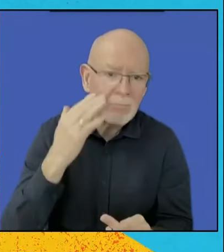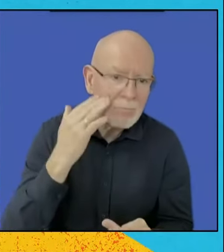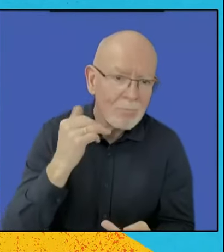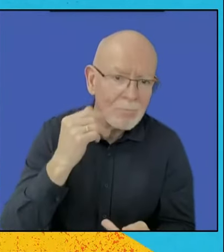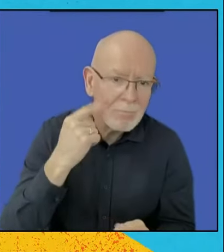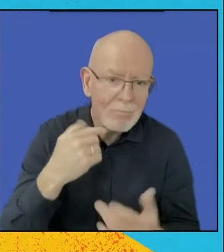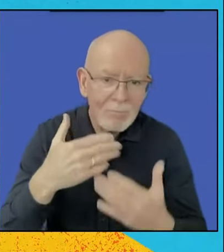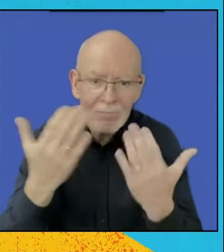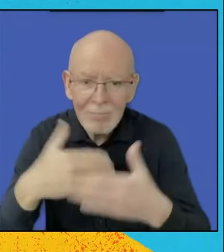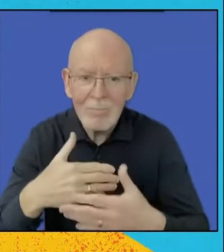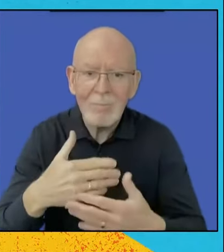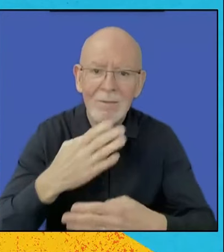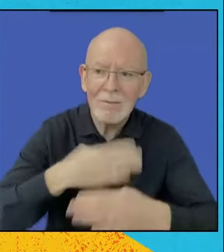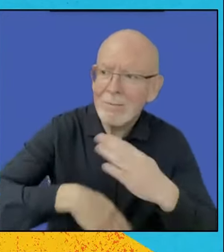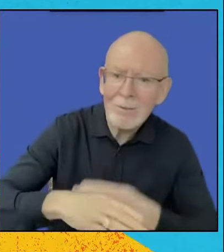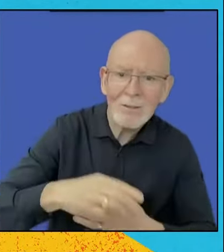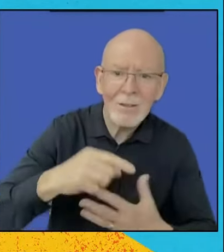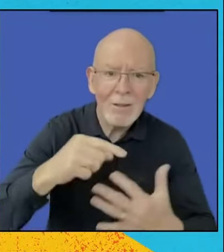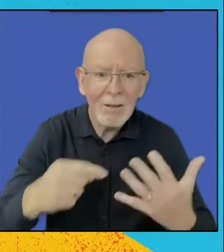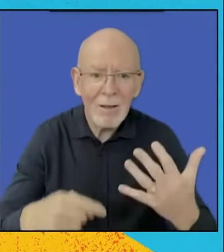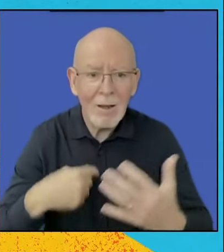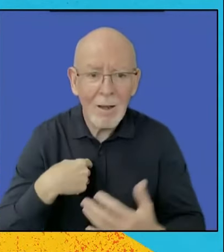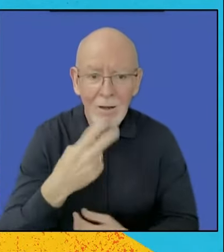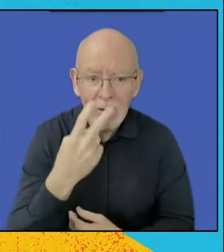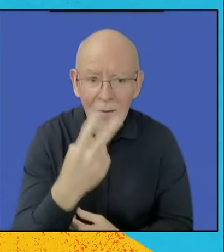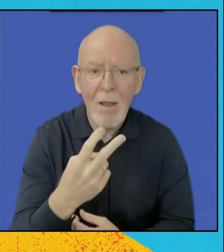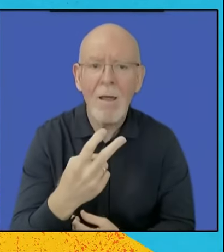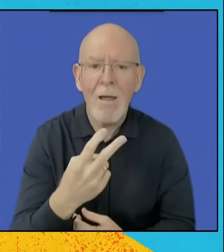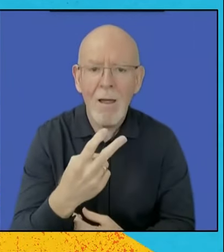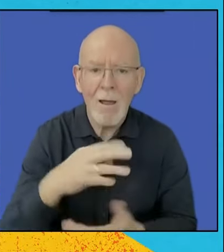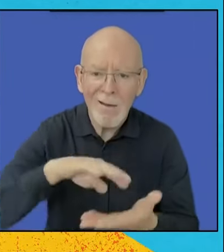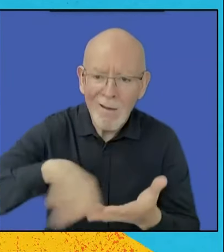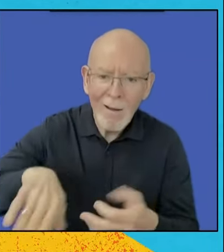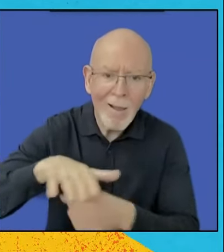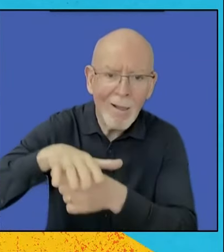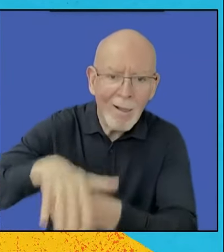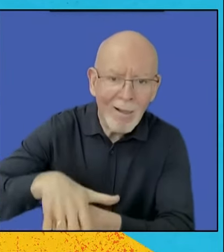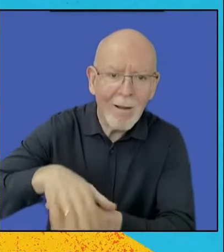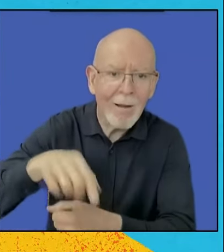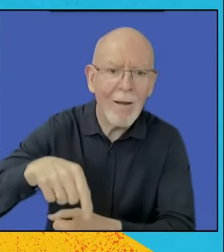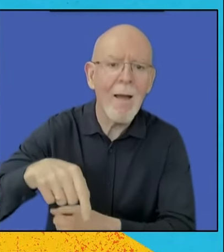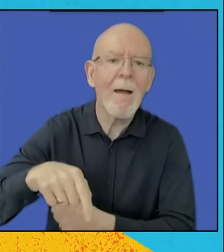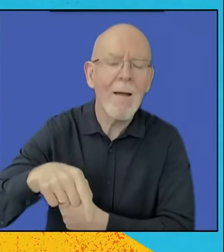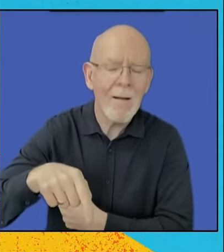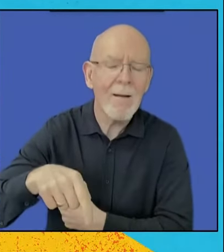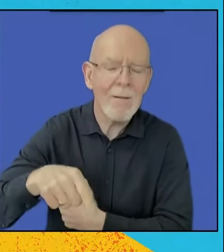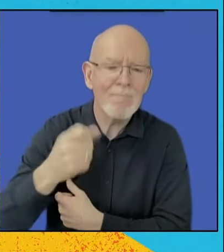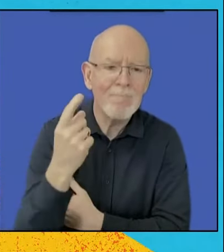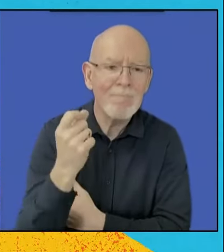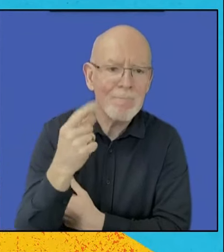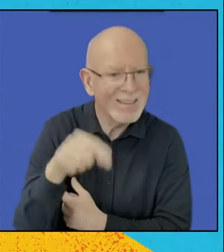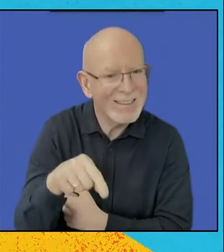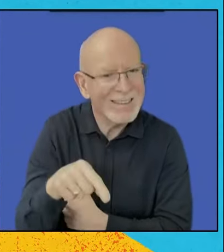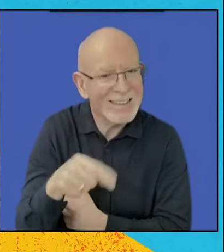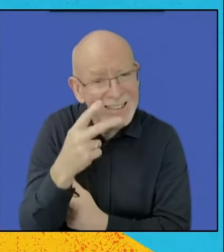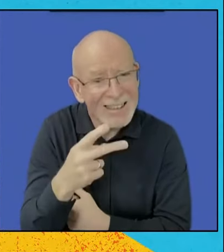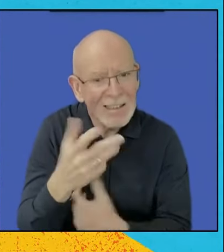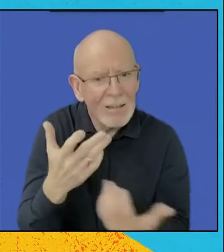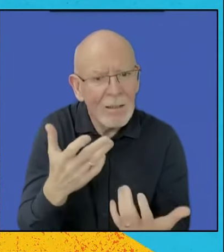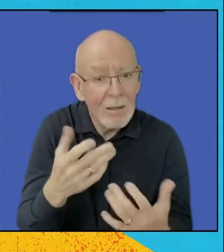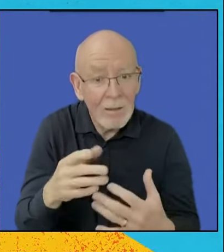real partnership, thinking that women are not just white women. Women are black, women have a